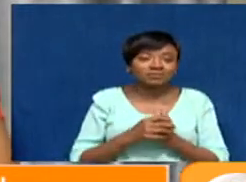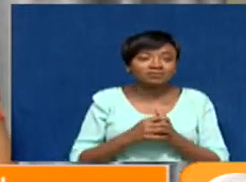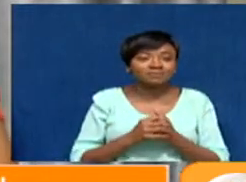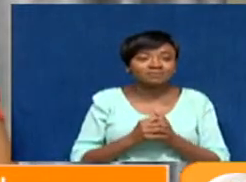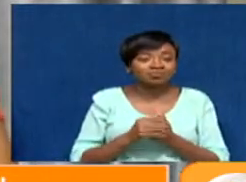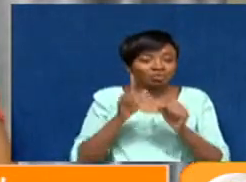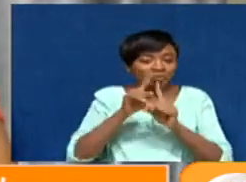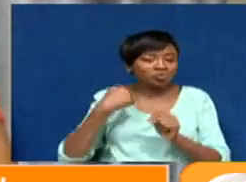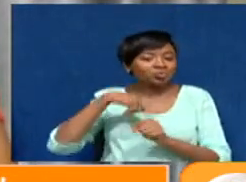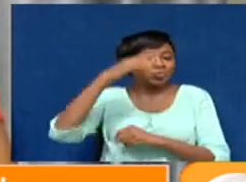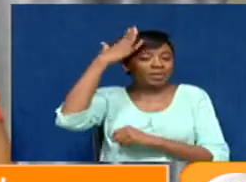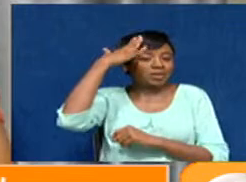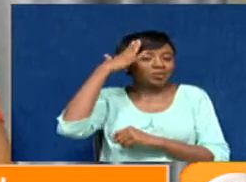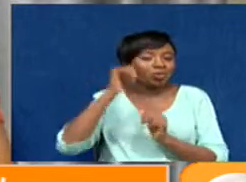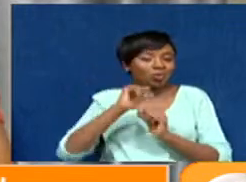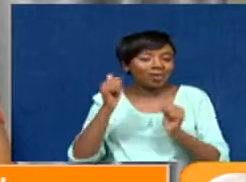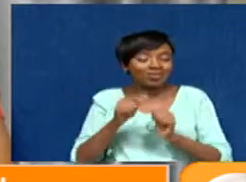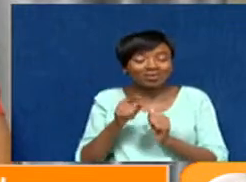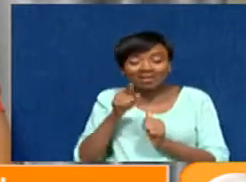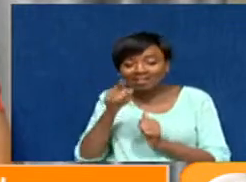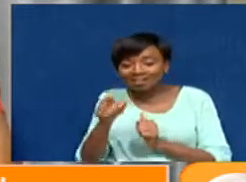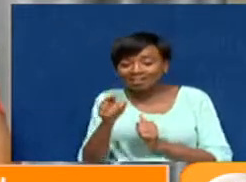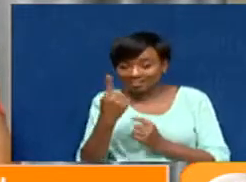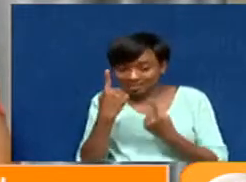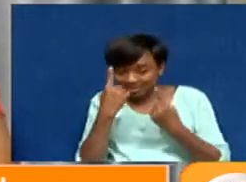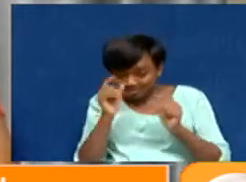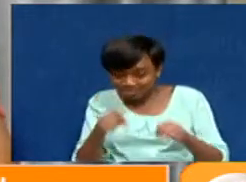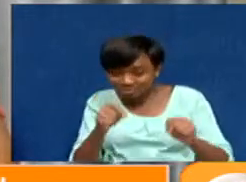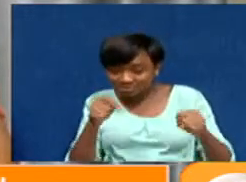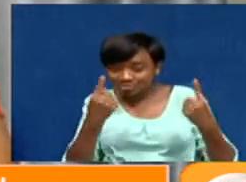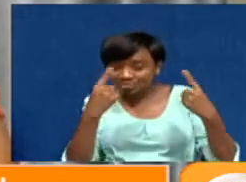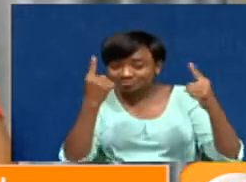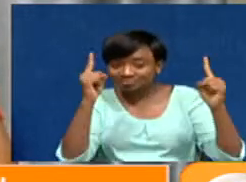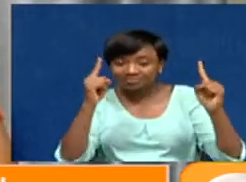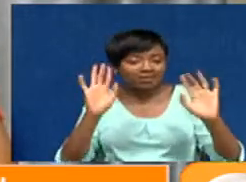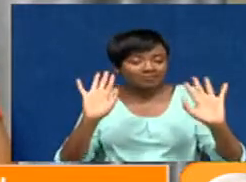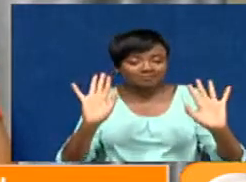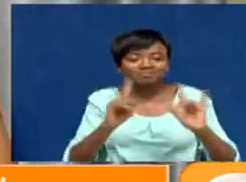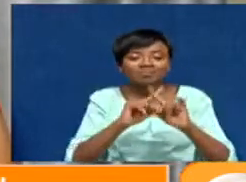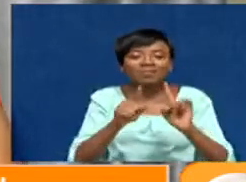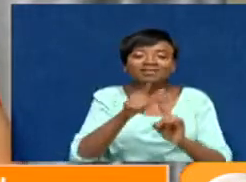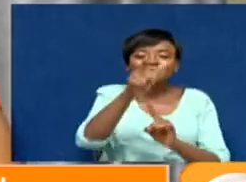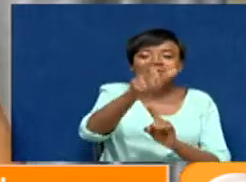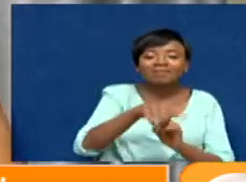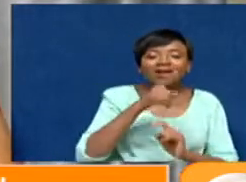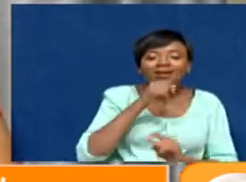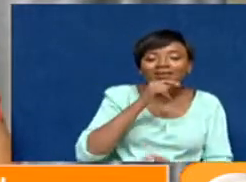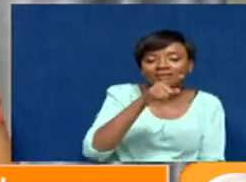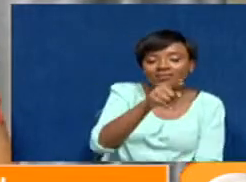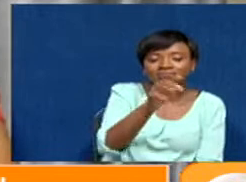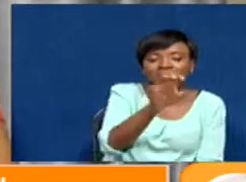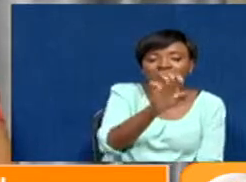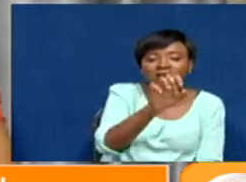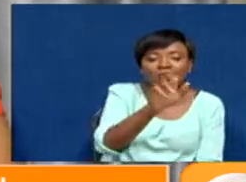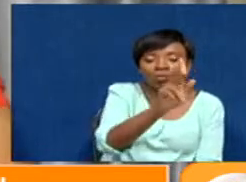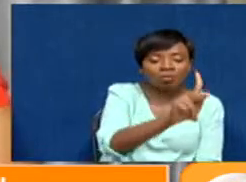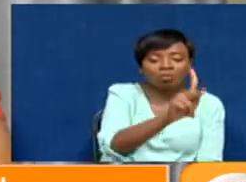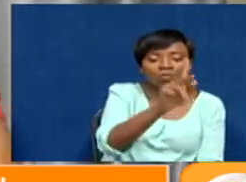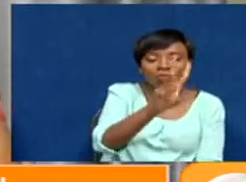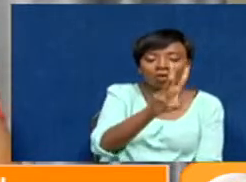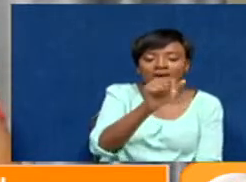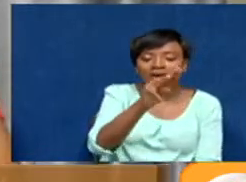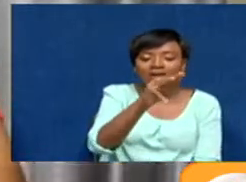And we know very well that may not be able to be possible. But the economist has spoken. Kwame has said it very well.